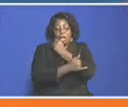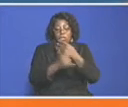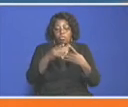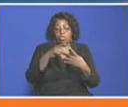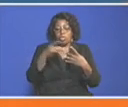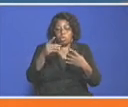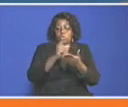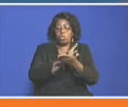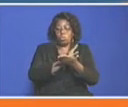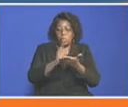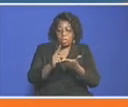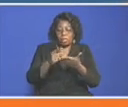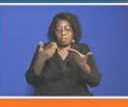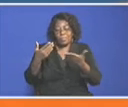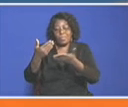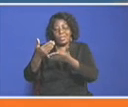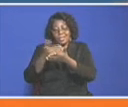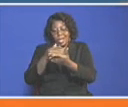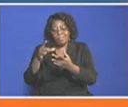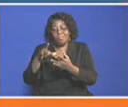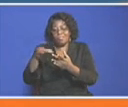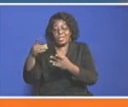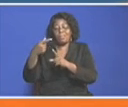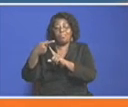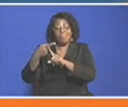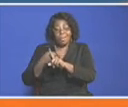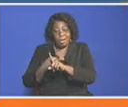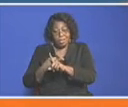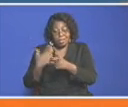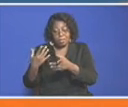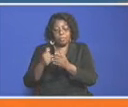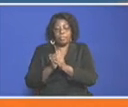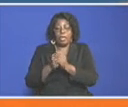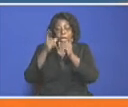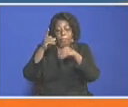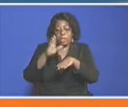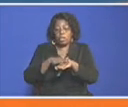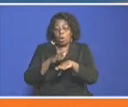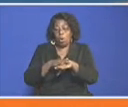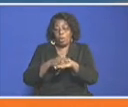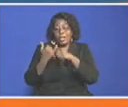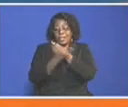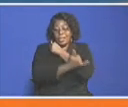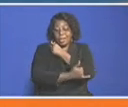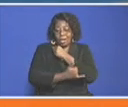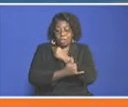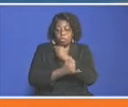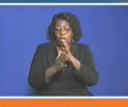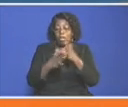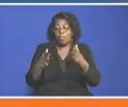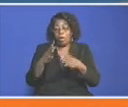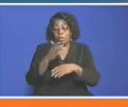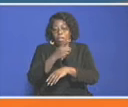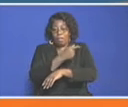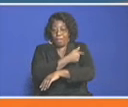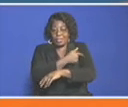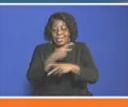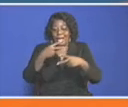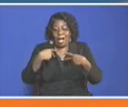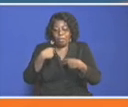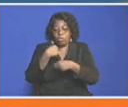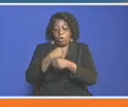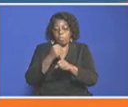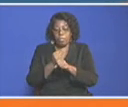months, and that's a decision that countries take based on the amount of vaccine they have, because they want to